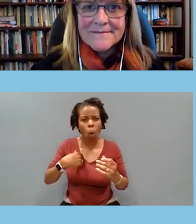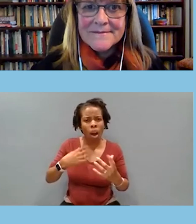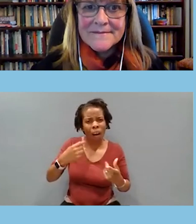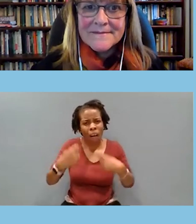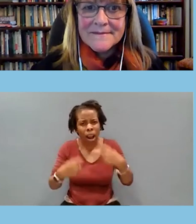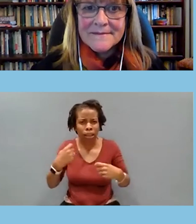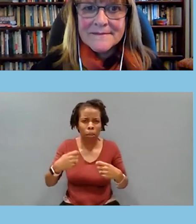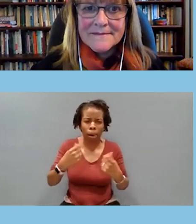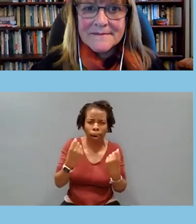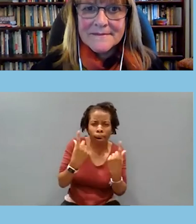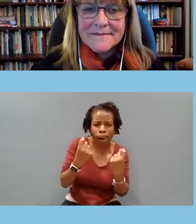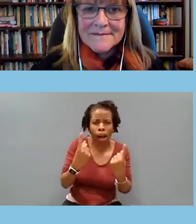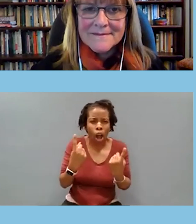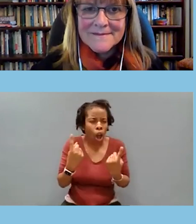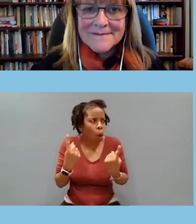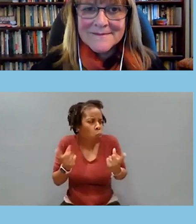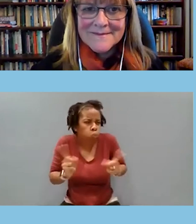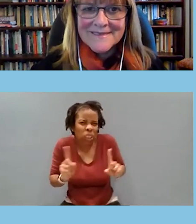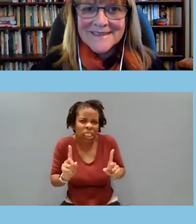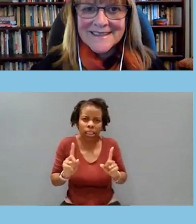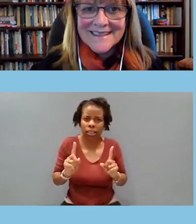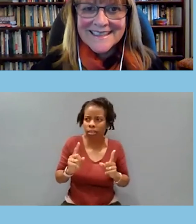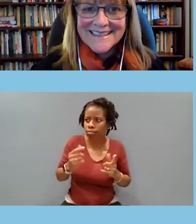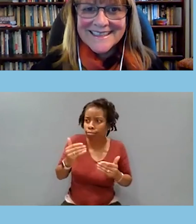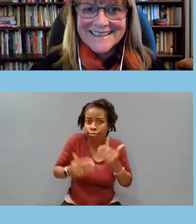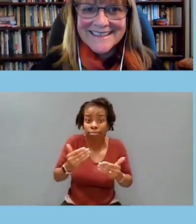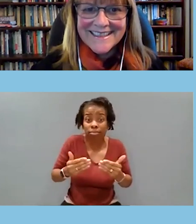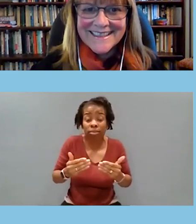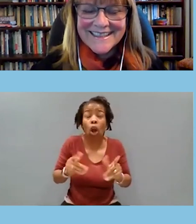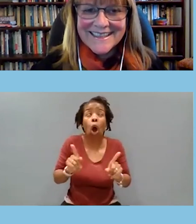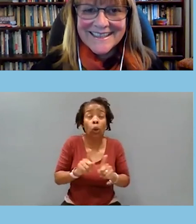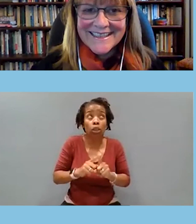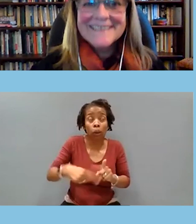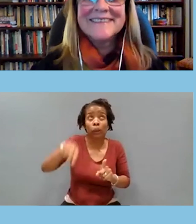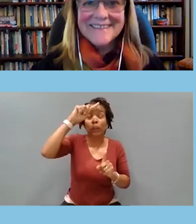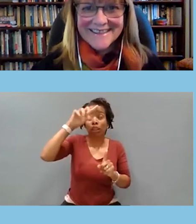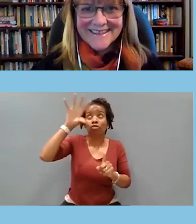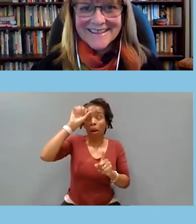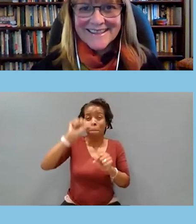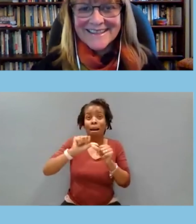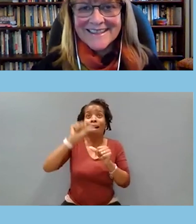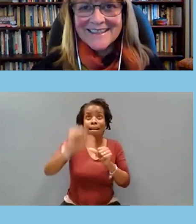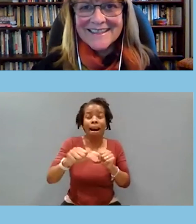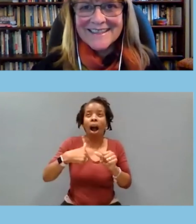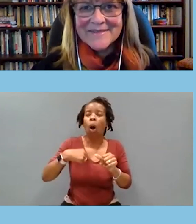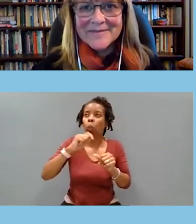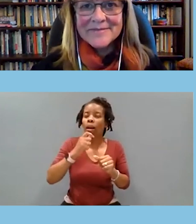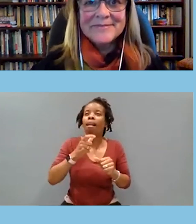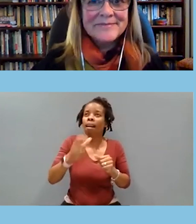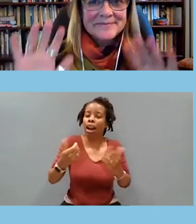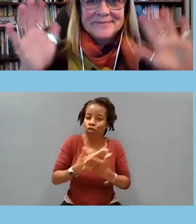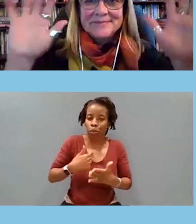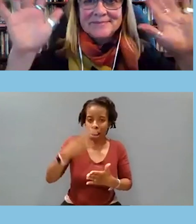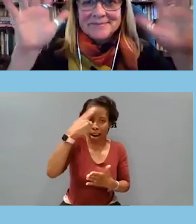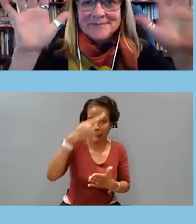is letting everyone know who it is that's speaking when I start. But I'm going to stop speaking now, and instead I'm going to thank everyone so